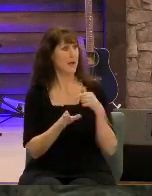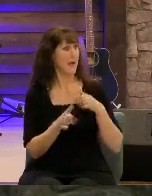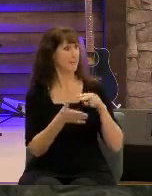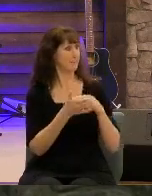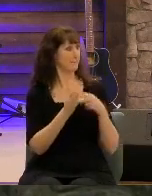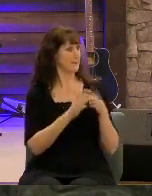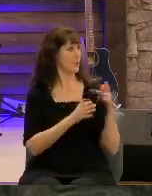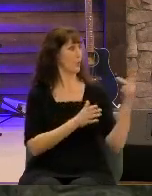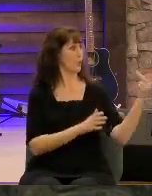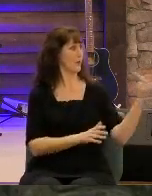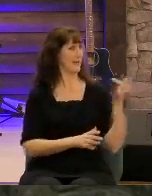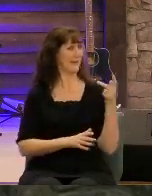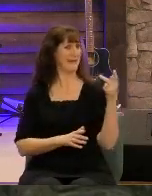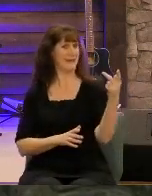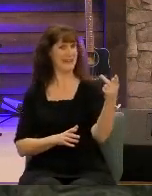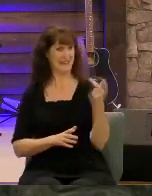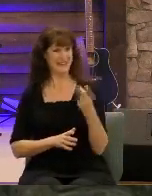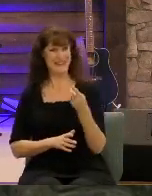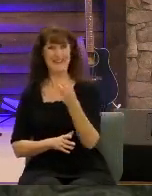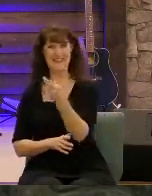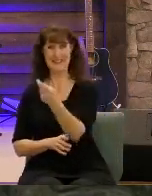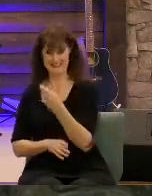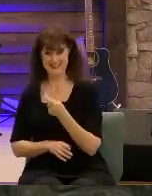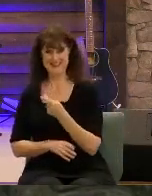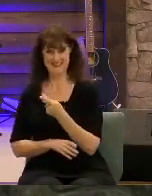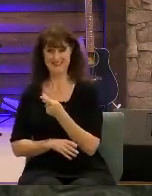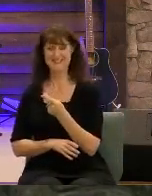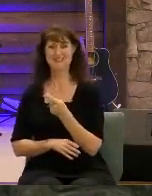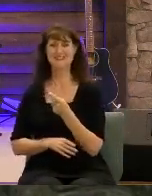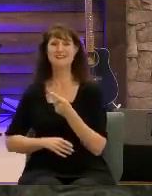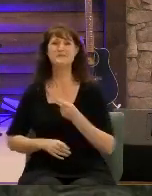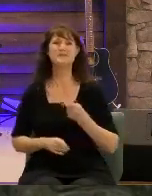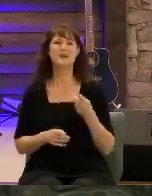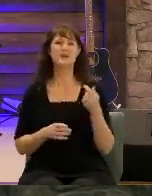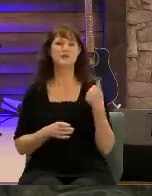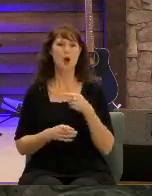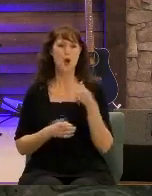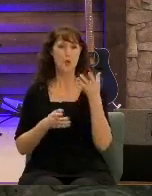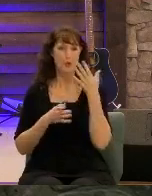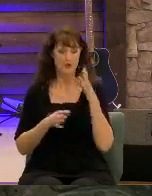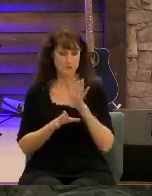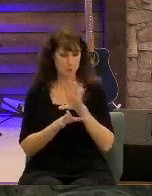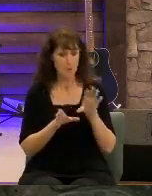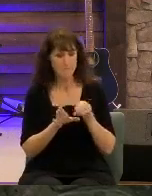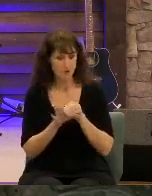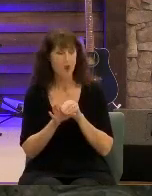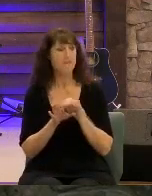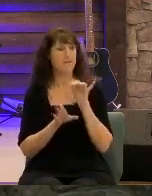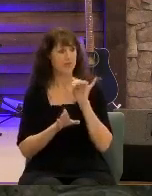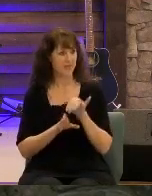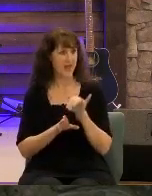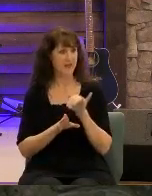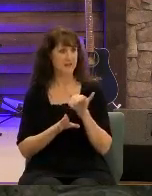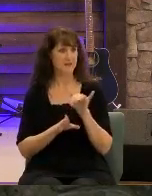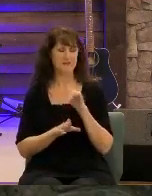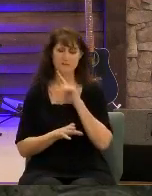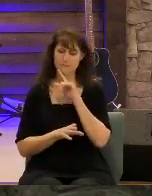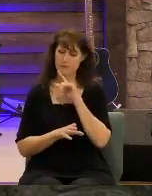we, us. Okay, amen. And so we're going to get to be a part of that. And it's a very dry